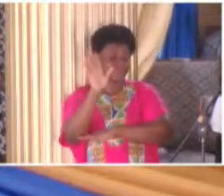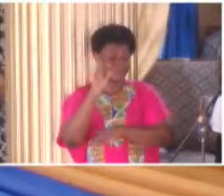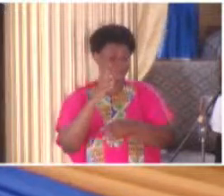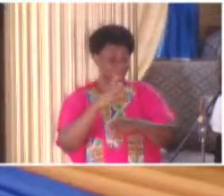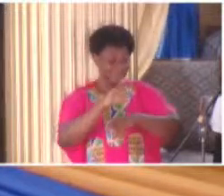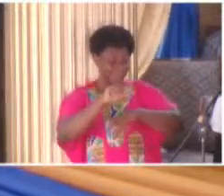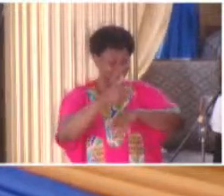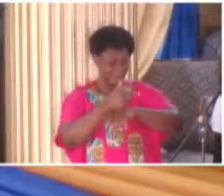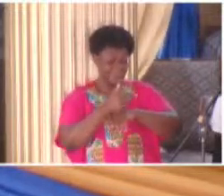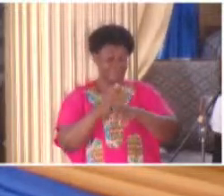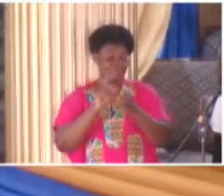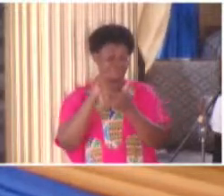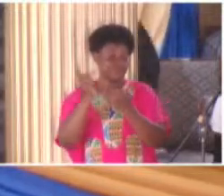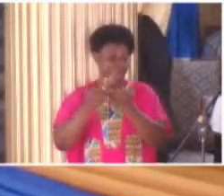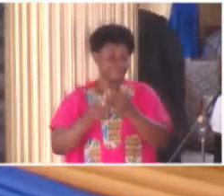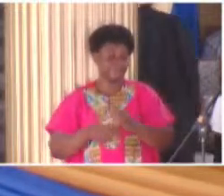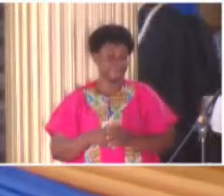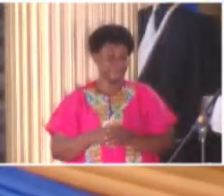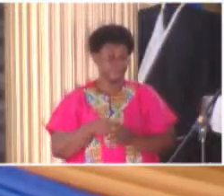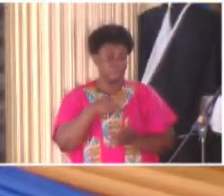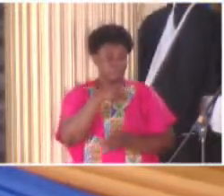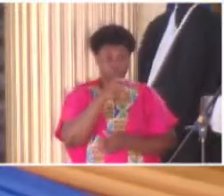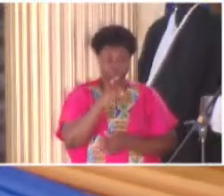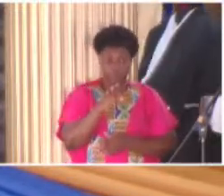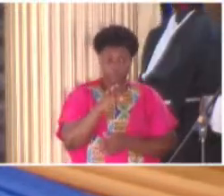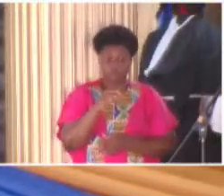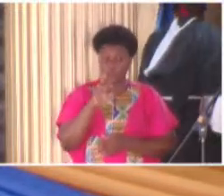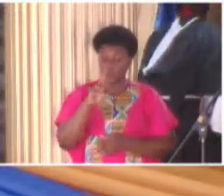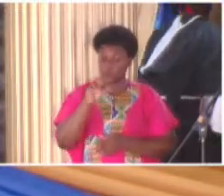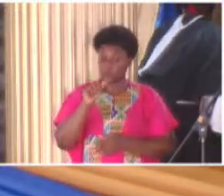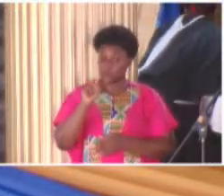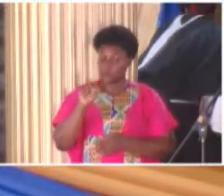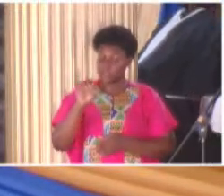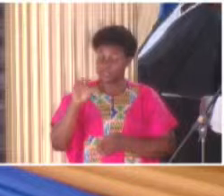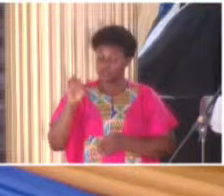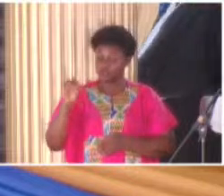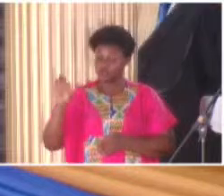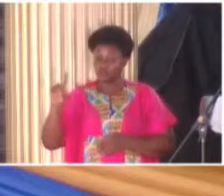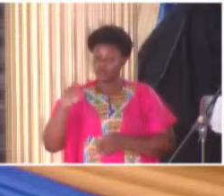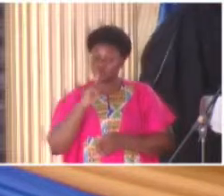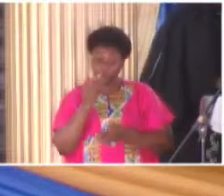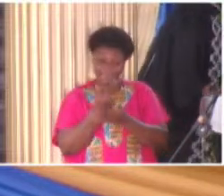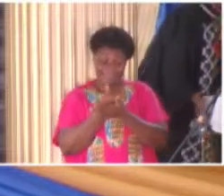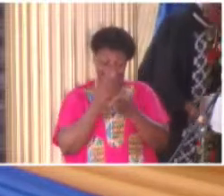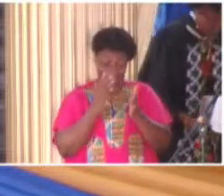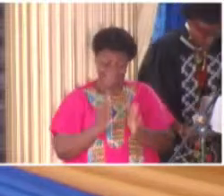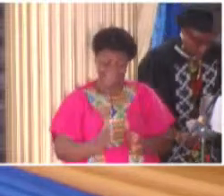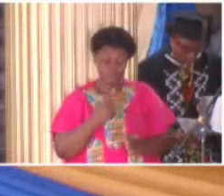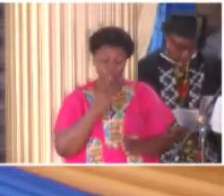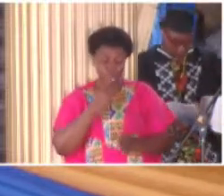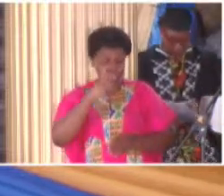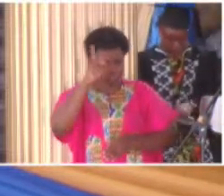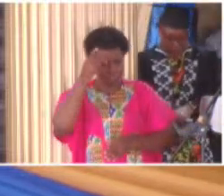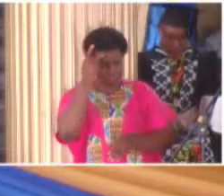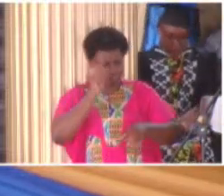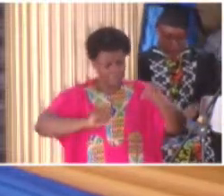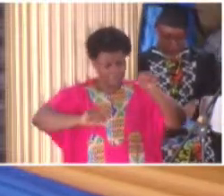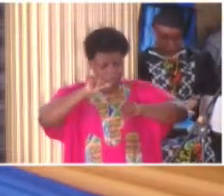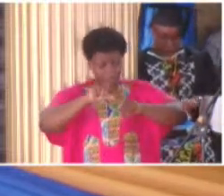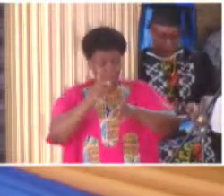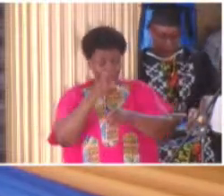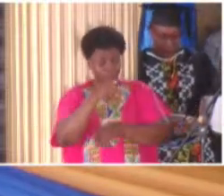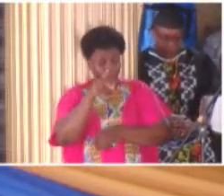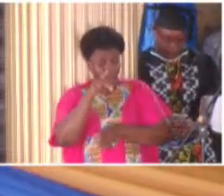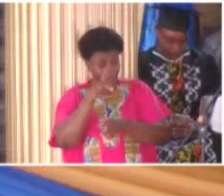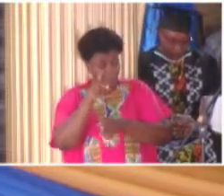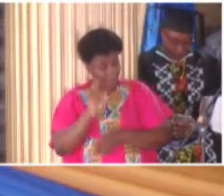congregation event. Professor Ransford Edward Van Jampo is a Ghanaian political science professor at the University of Ghana with over